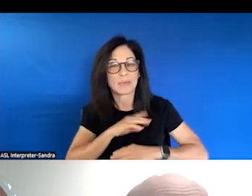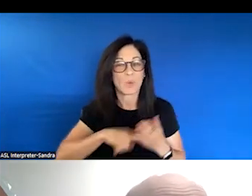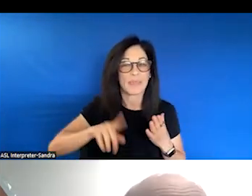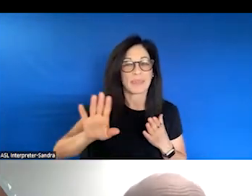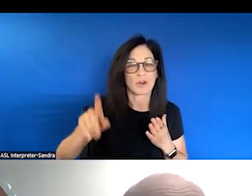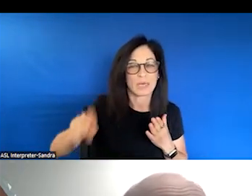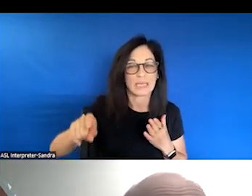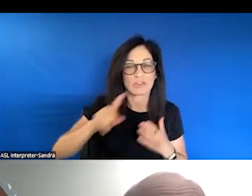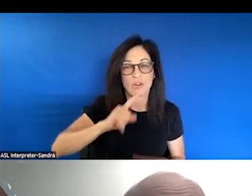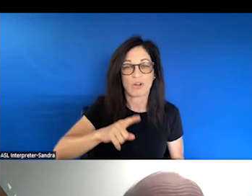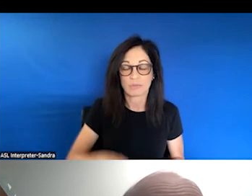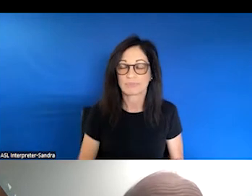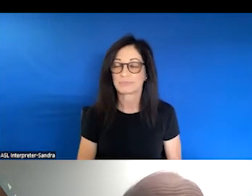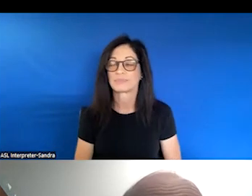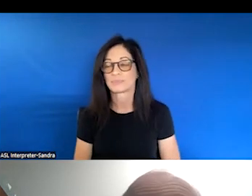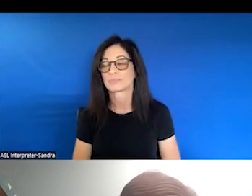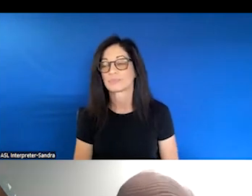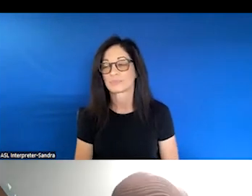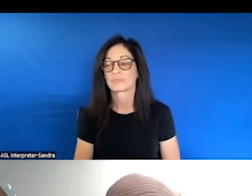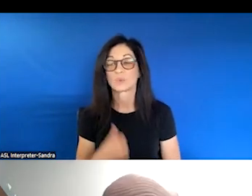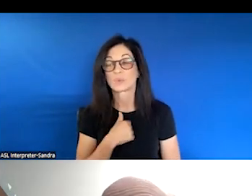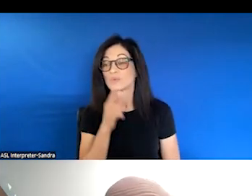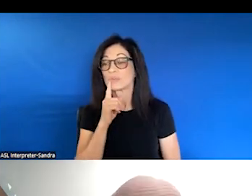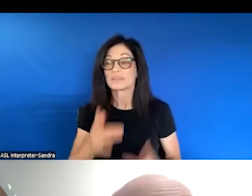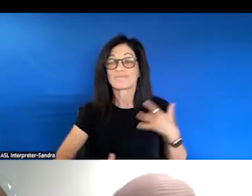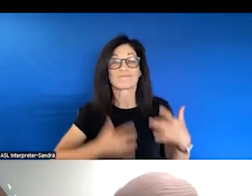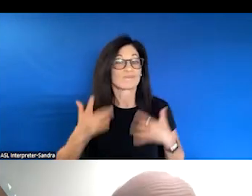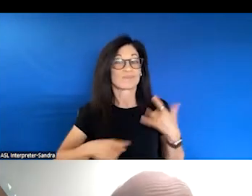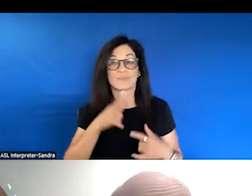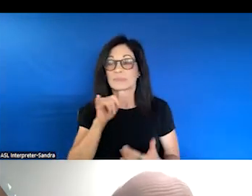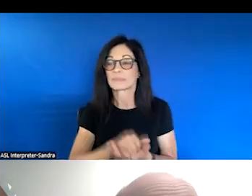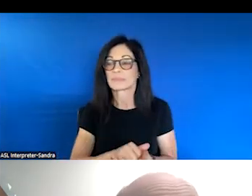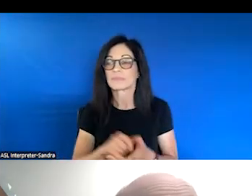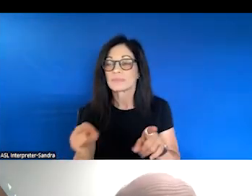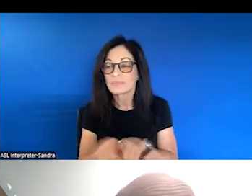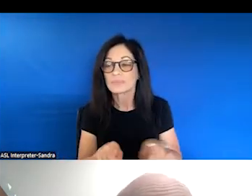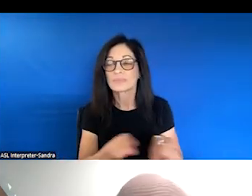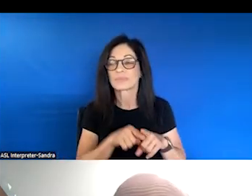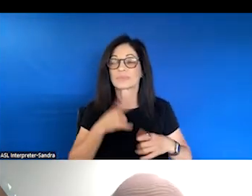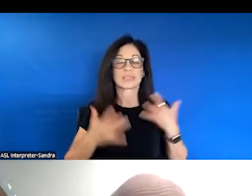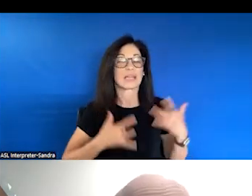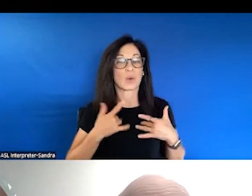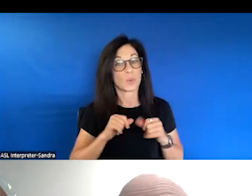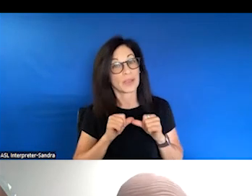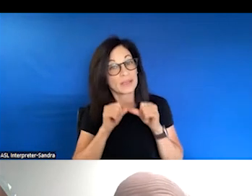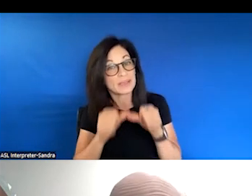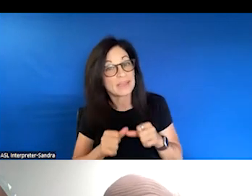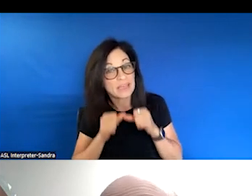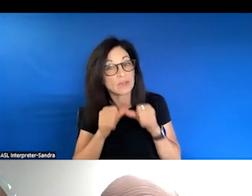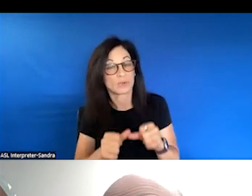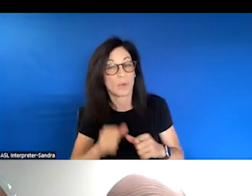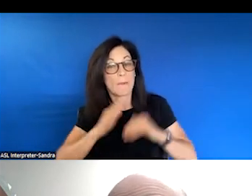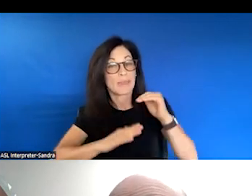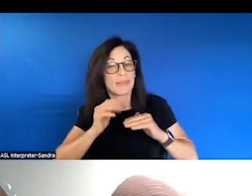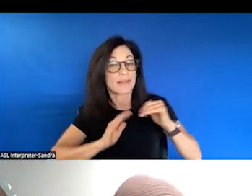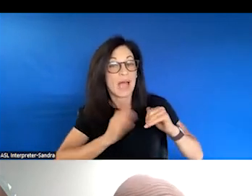needs are. So we are really excited about that. We're also excited that we are continuing to build out our teams.